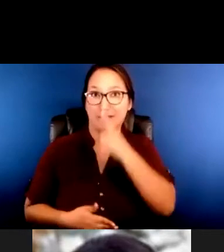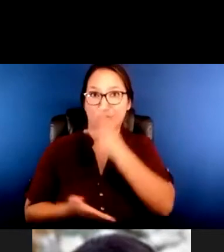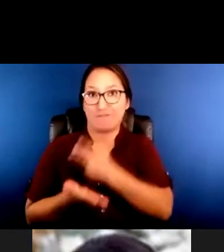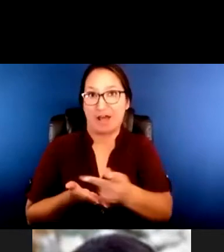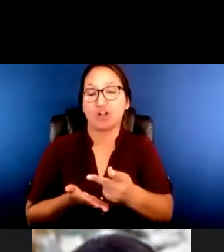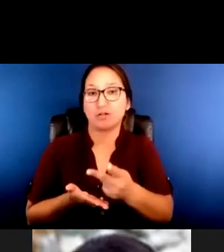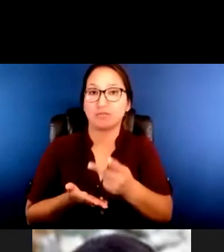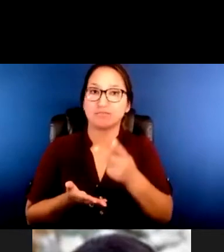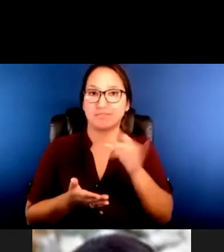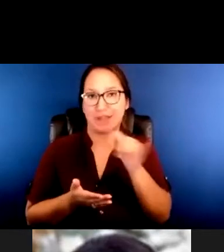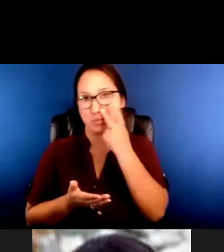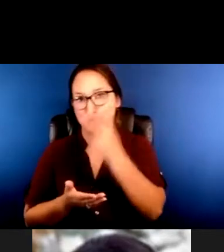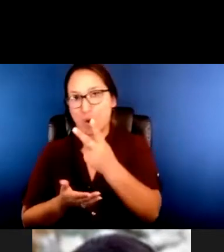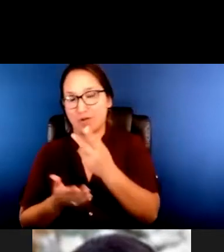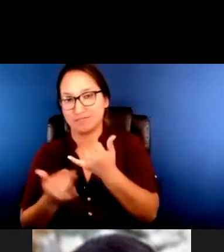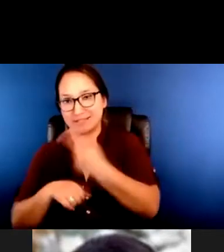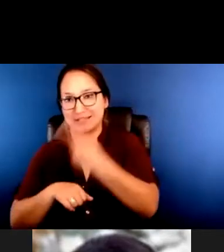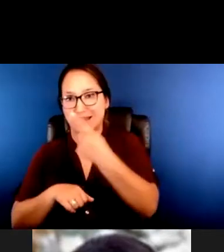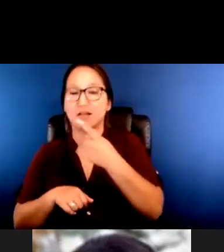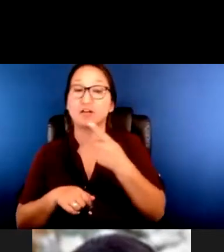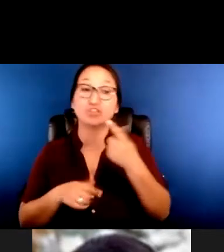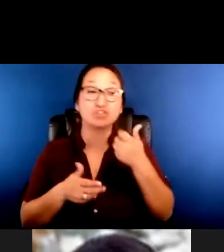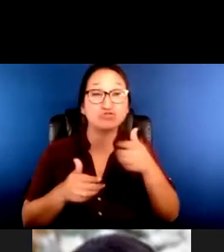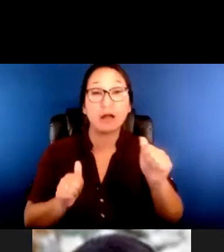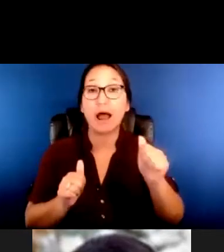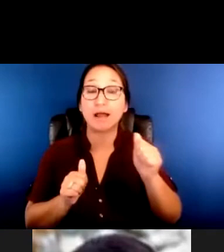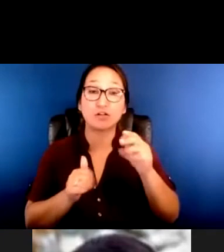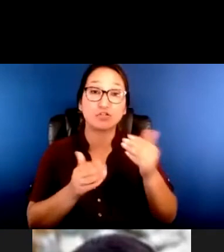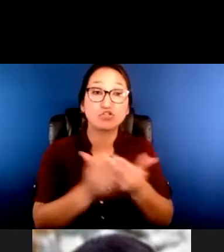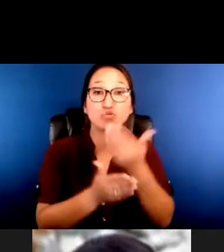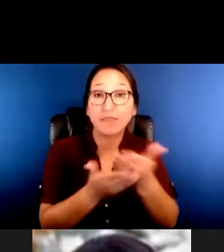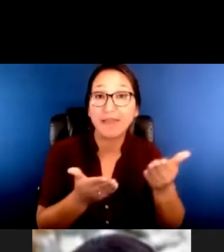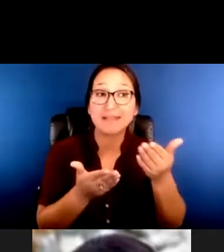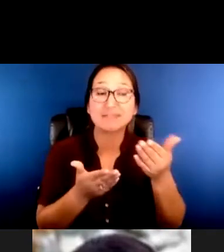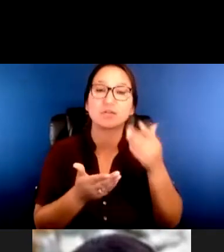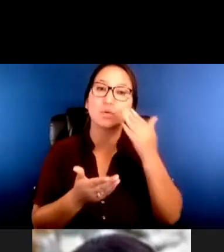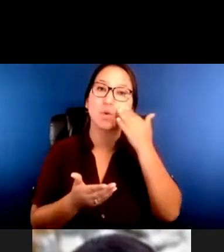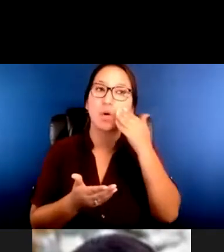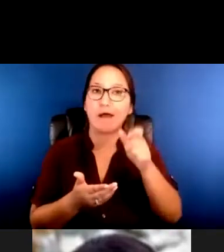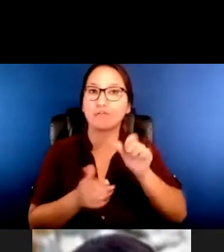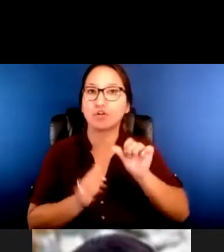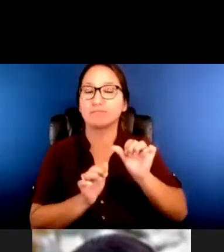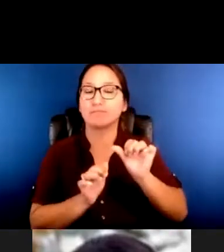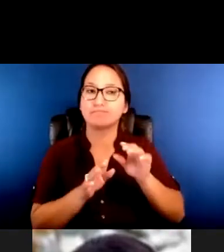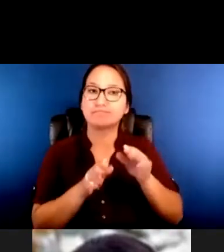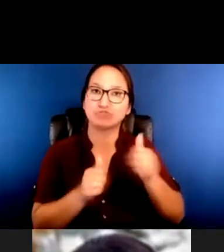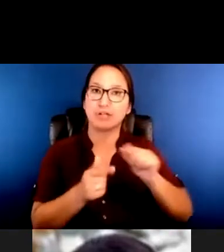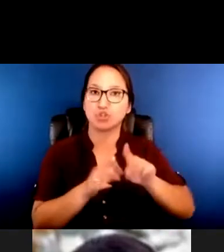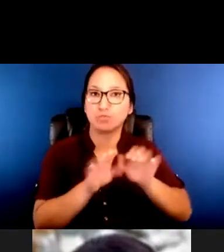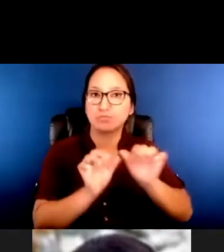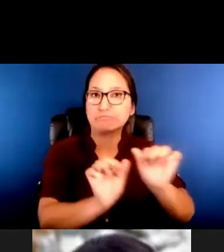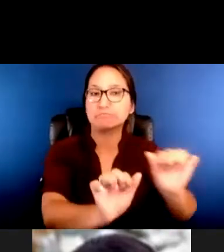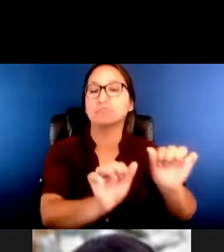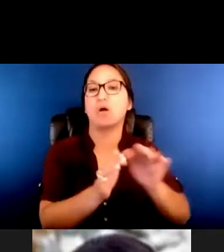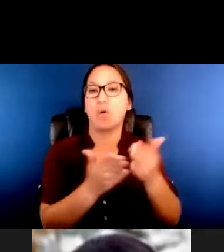and do things differently and push the envelope, you've got to be willing to try new things. And so I have two teachers who are, I came to